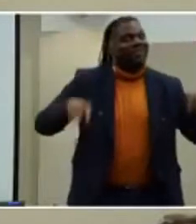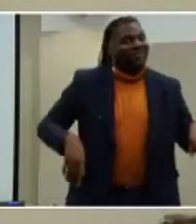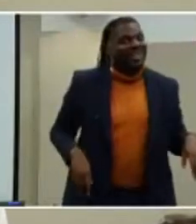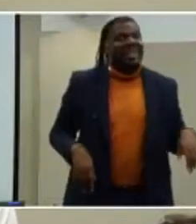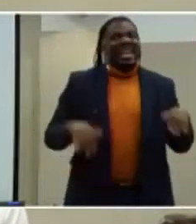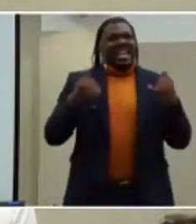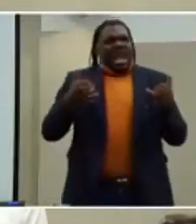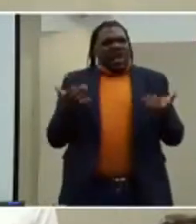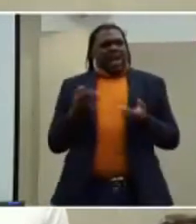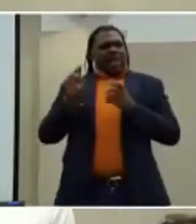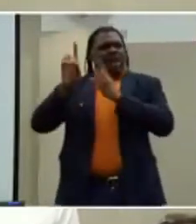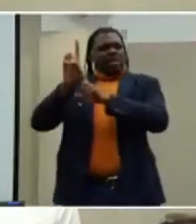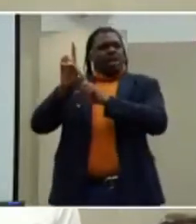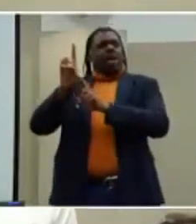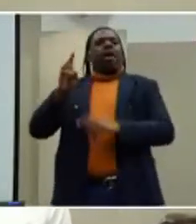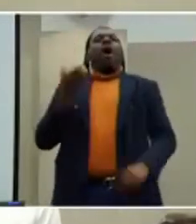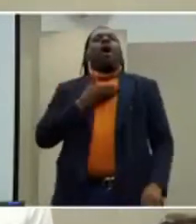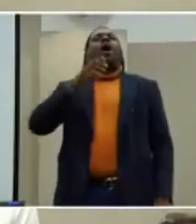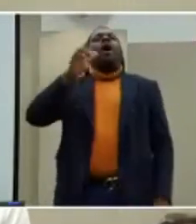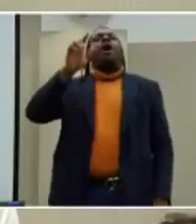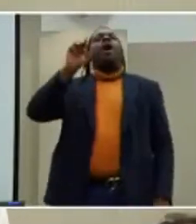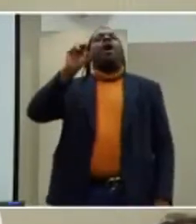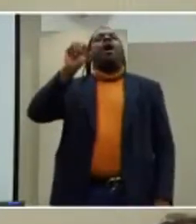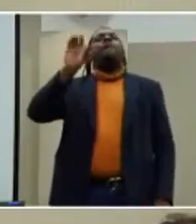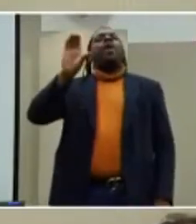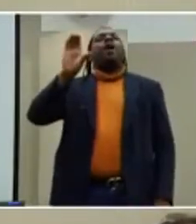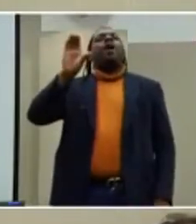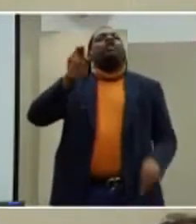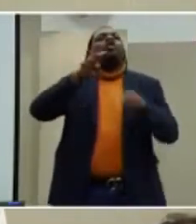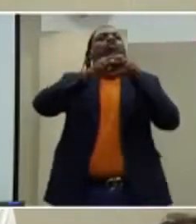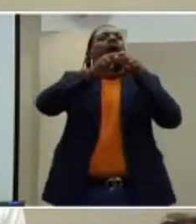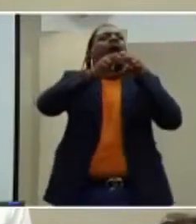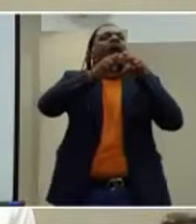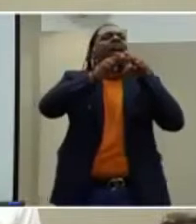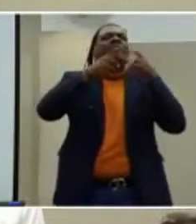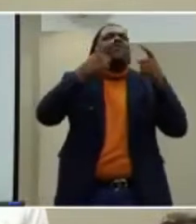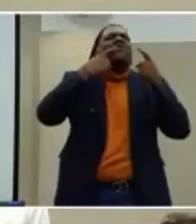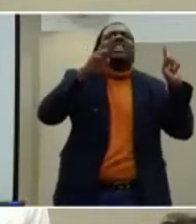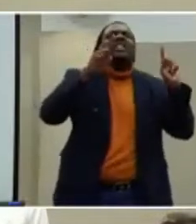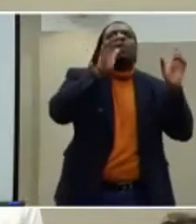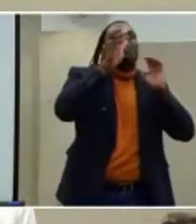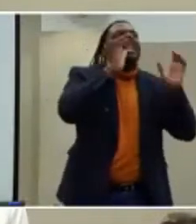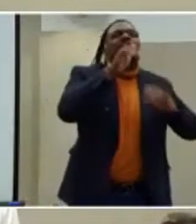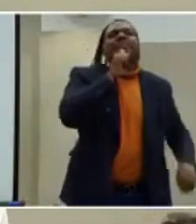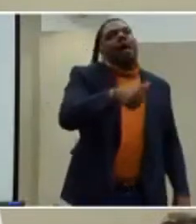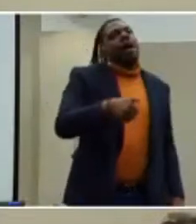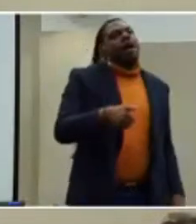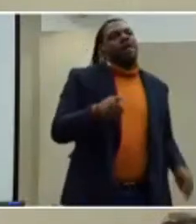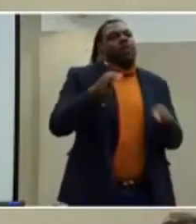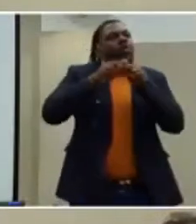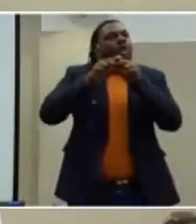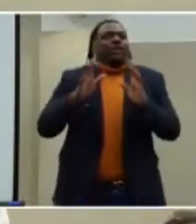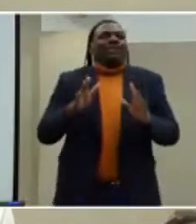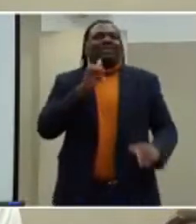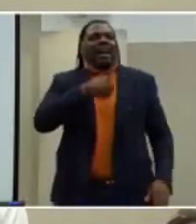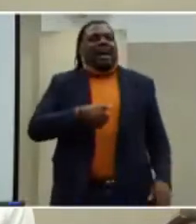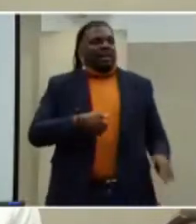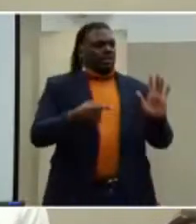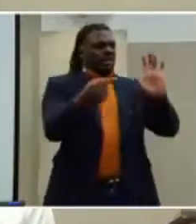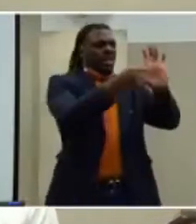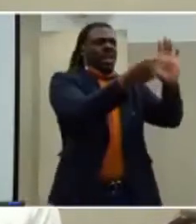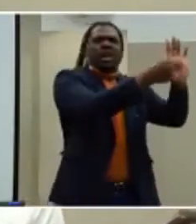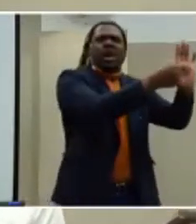Maryland, our MARC trains do not provide effective communication for its riders. There's no